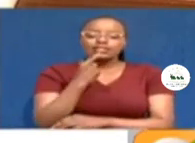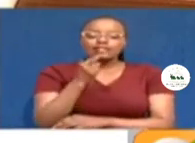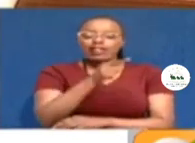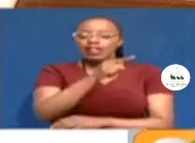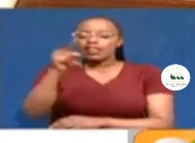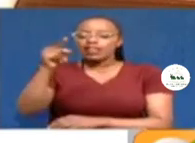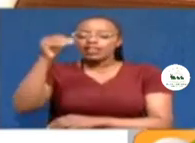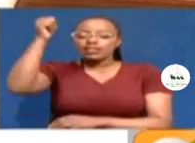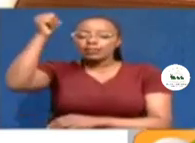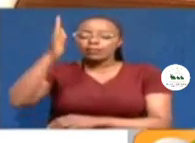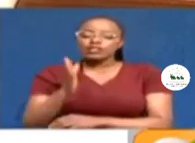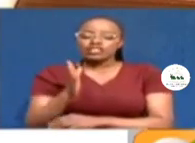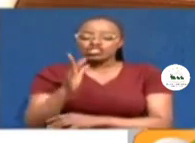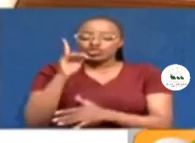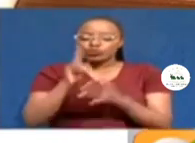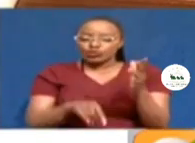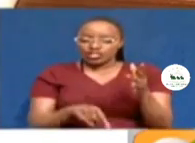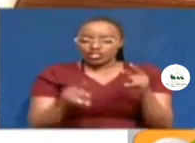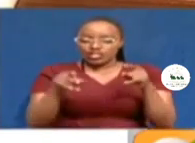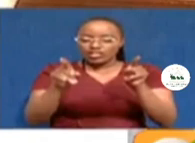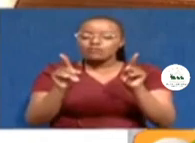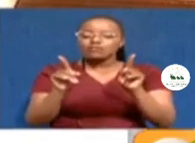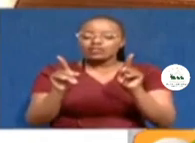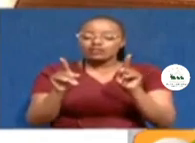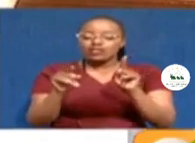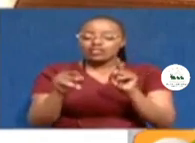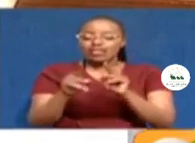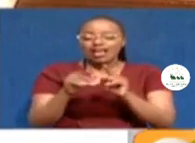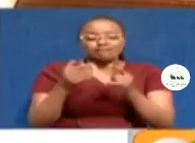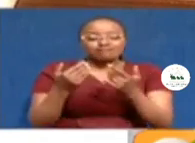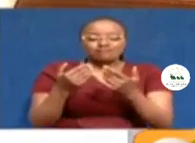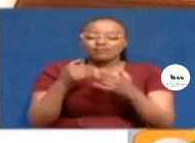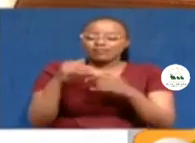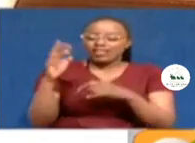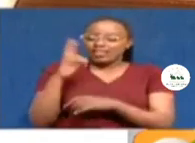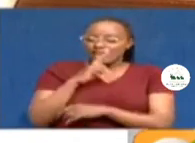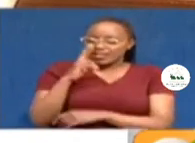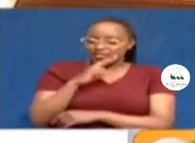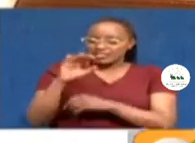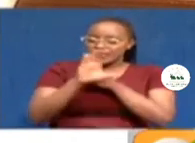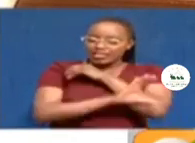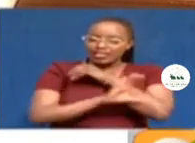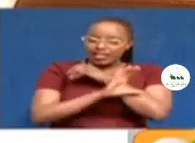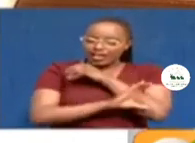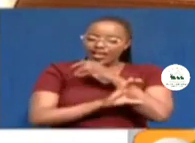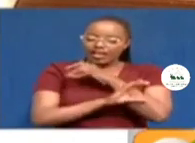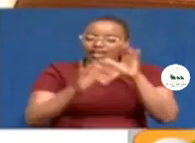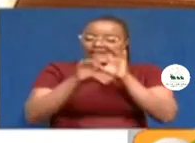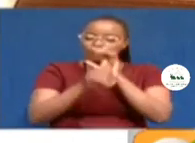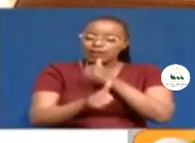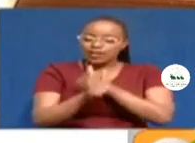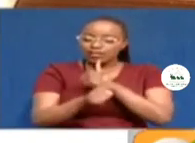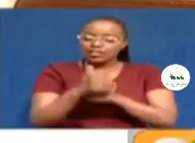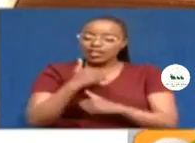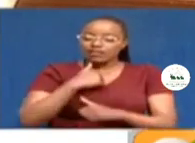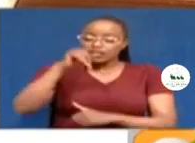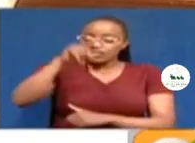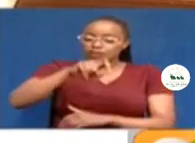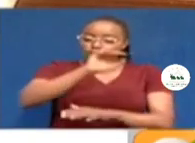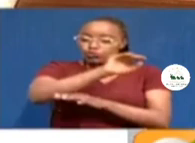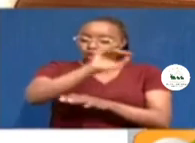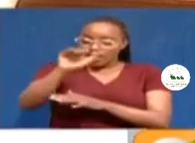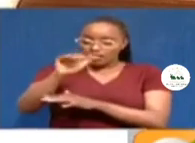the politicians that they are exposing this country to grave danger. And we should